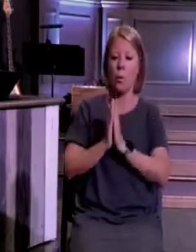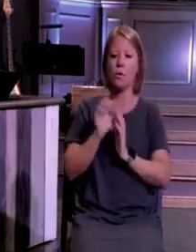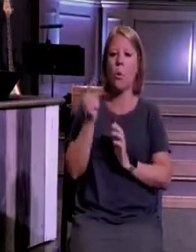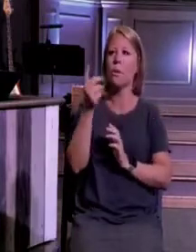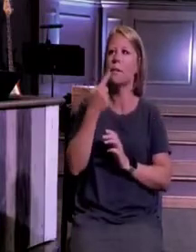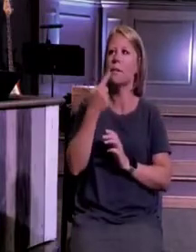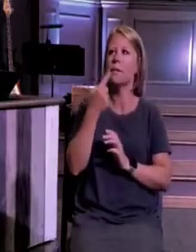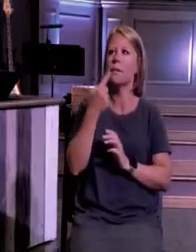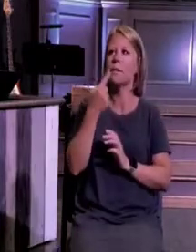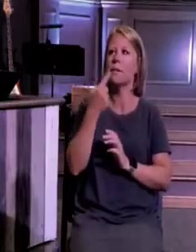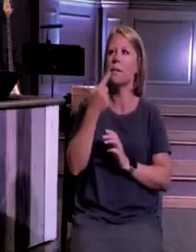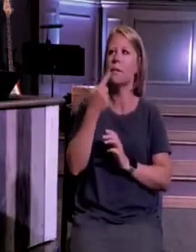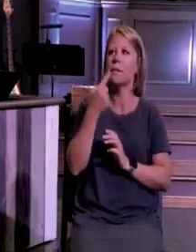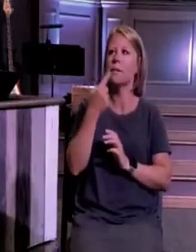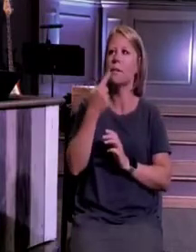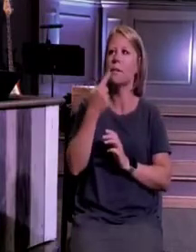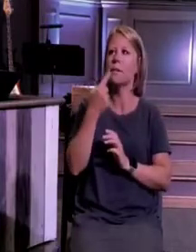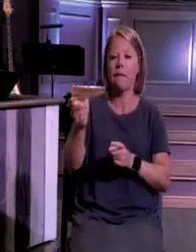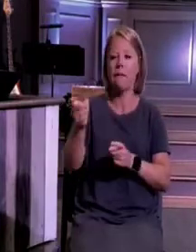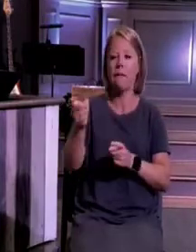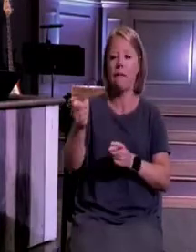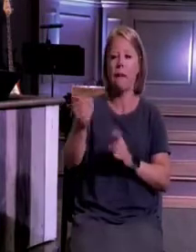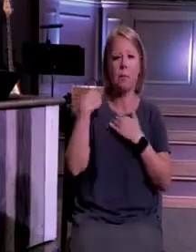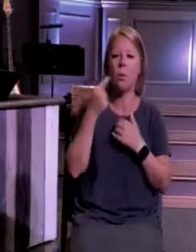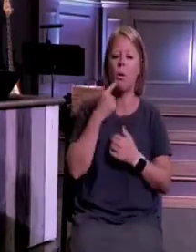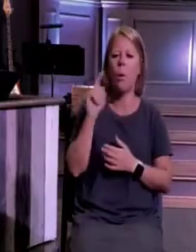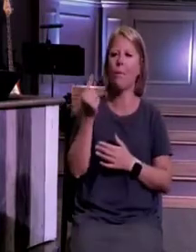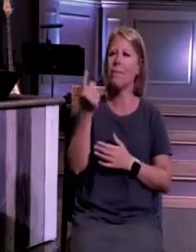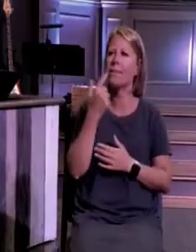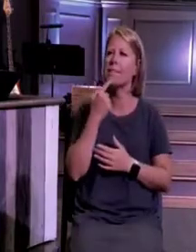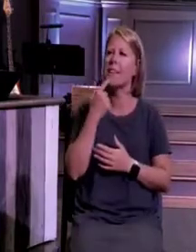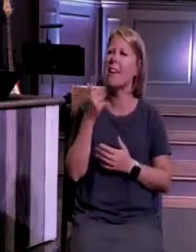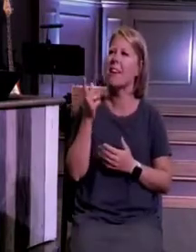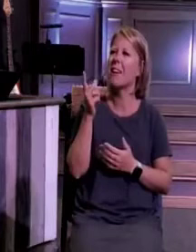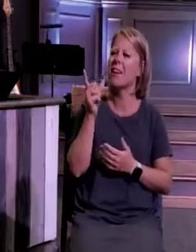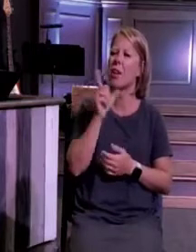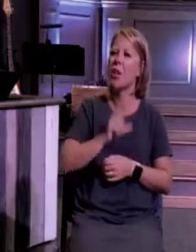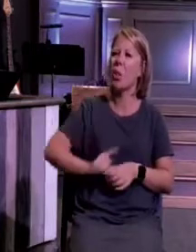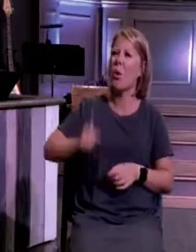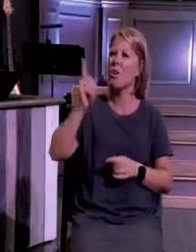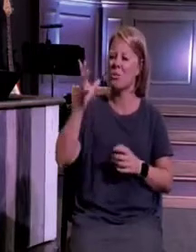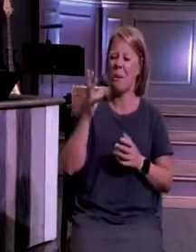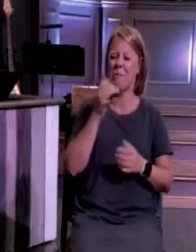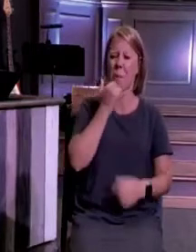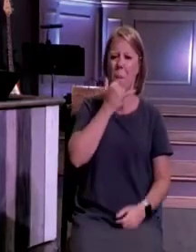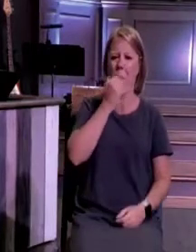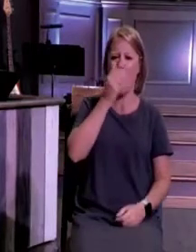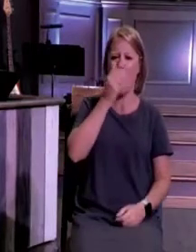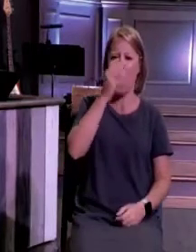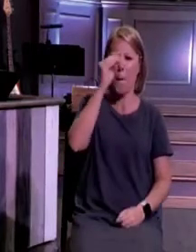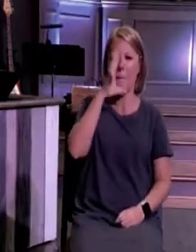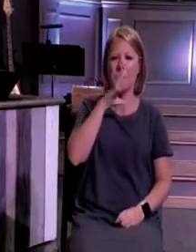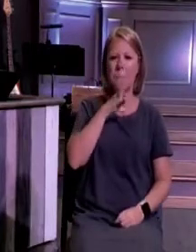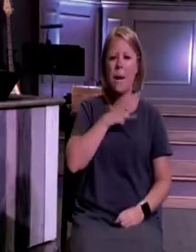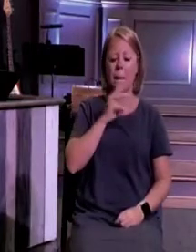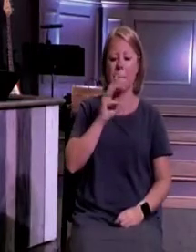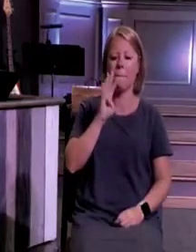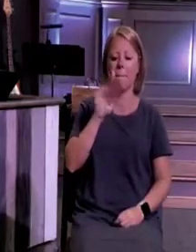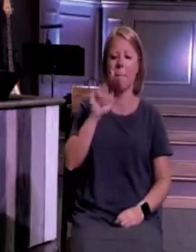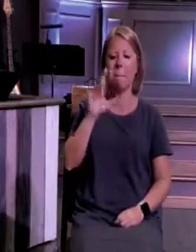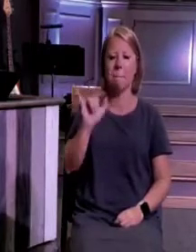he branded me with this burden, only to say to him, God, you have the wrong man. Billy Graham